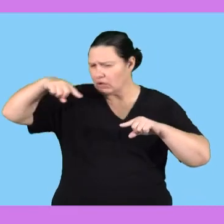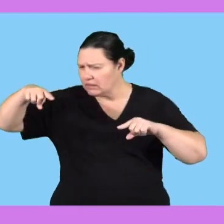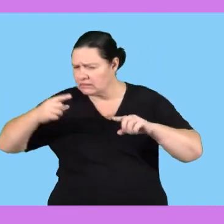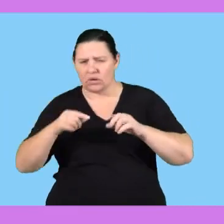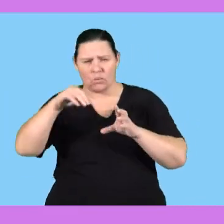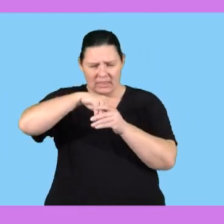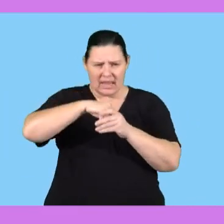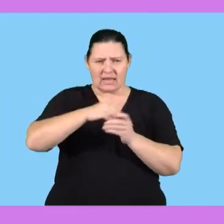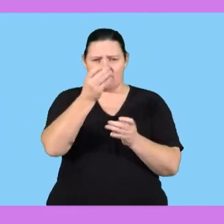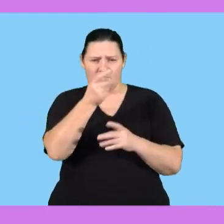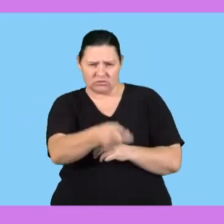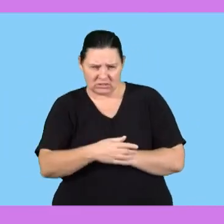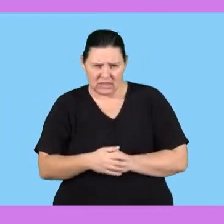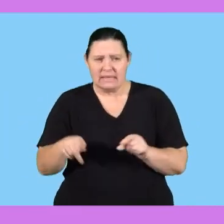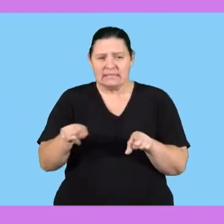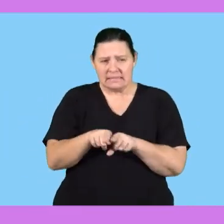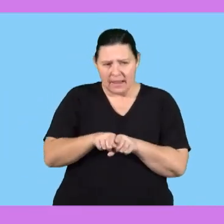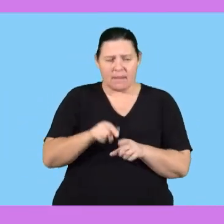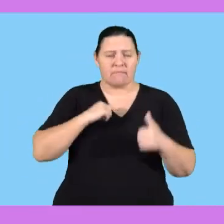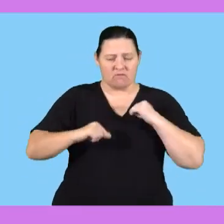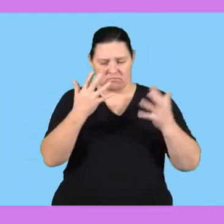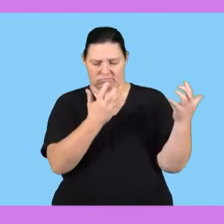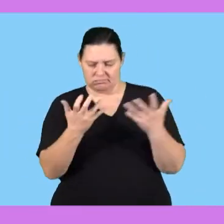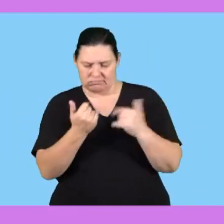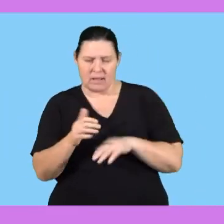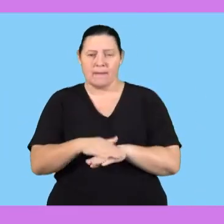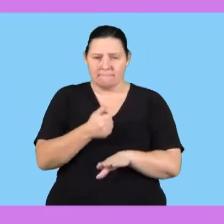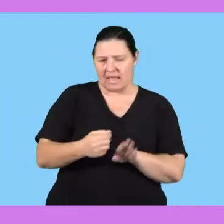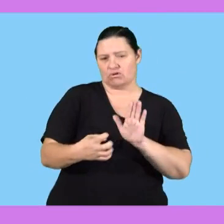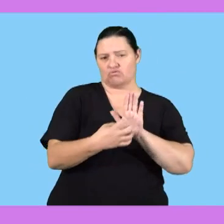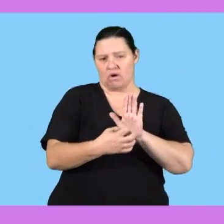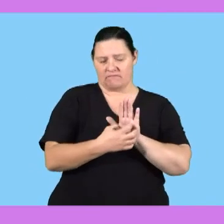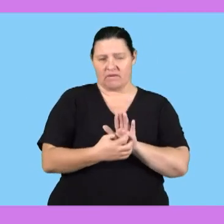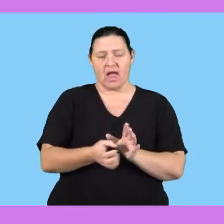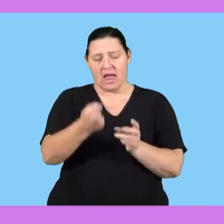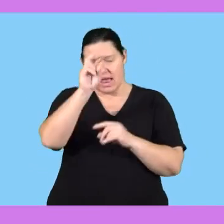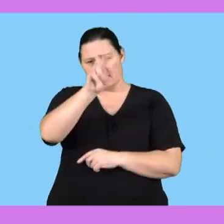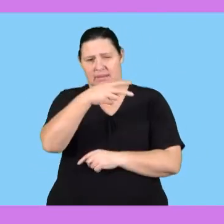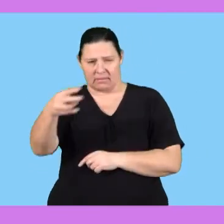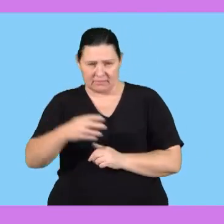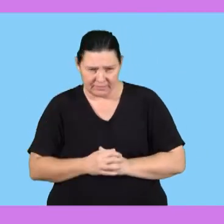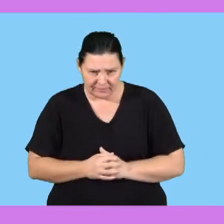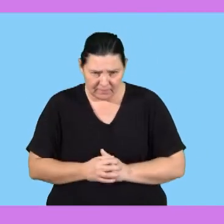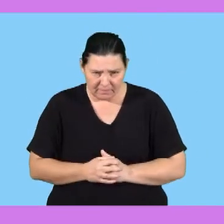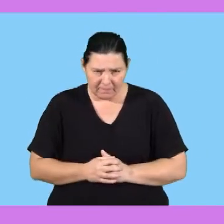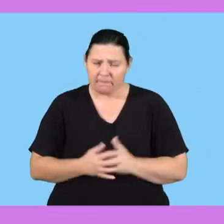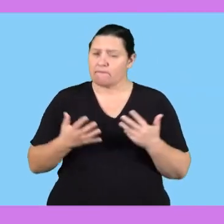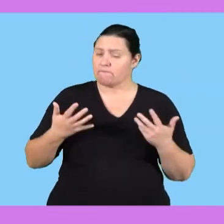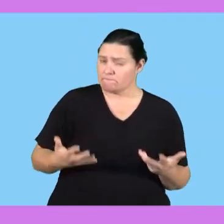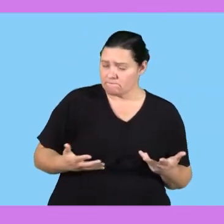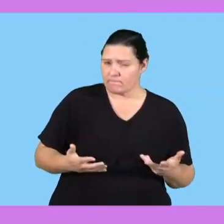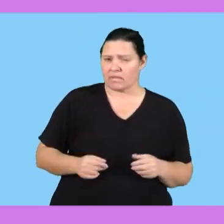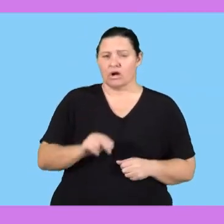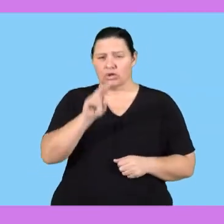in data. And then you must be able to perform calculations based on graphs and tables. Now let's quickly look